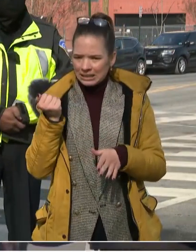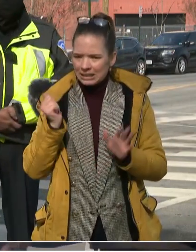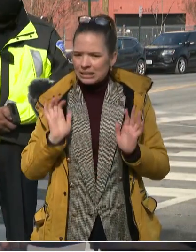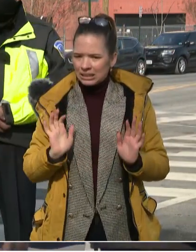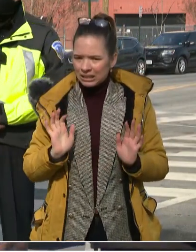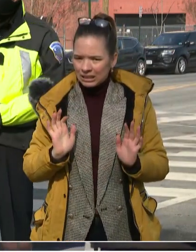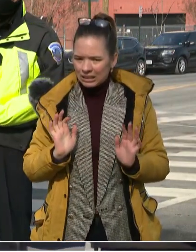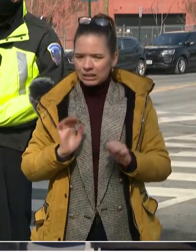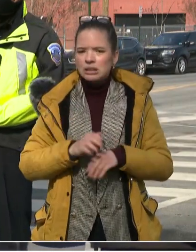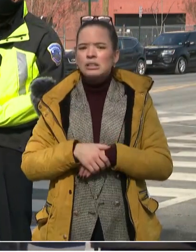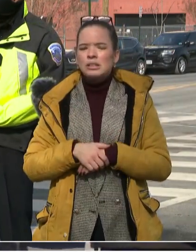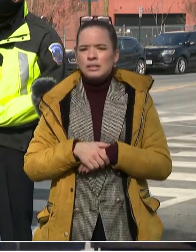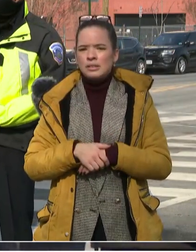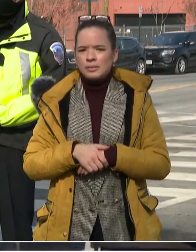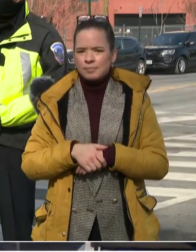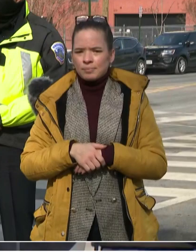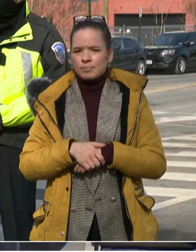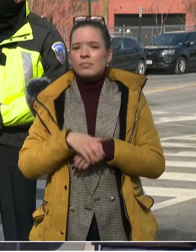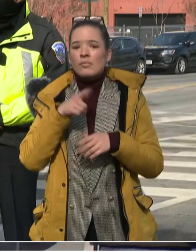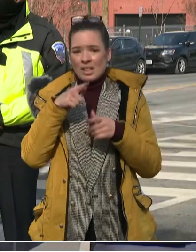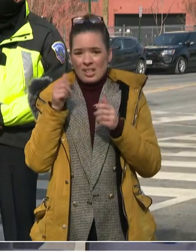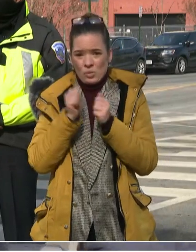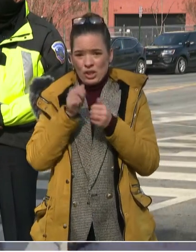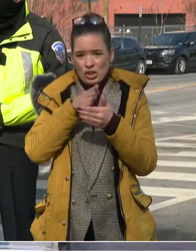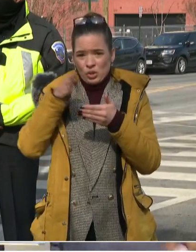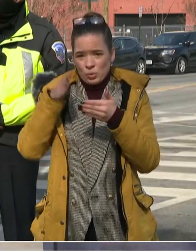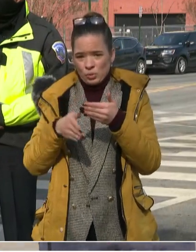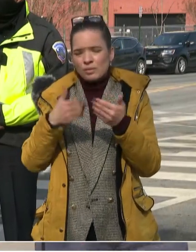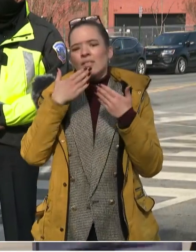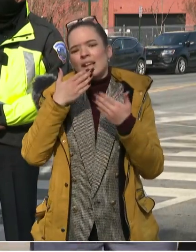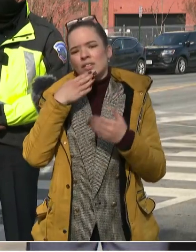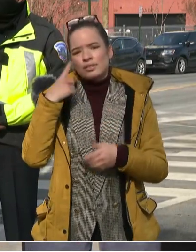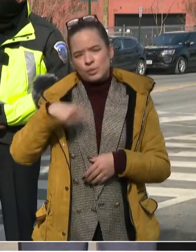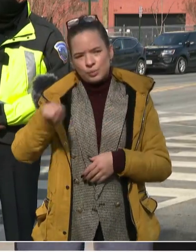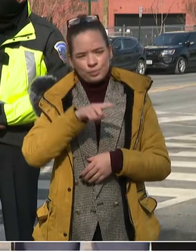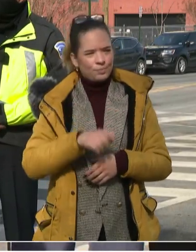that, I will conclude. Thank you so much. Thank you, Chief. Thank you.